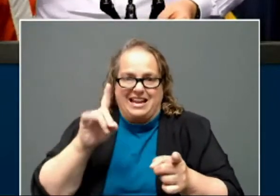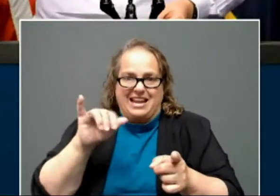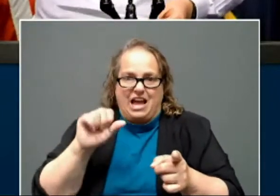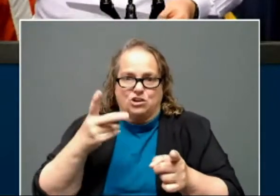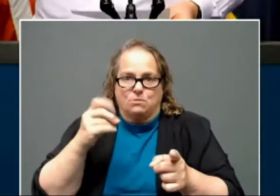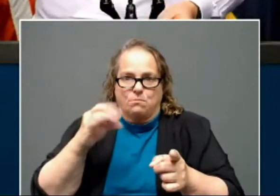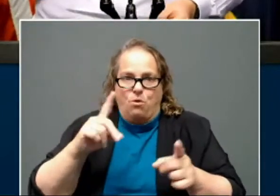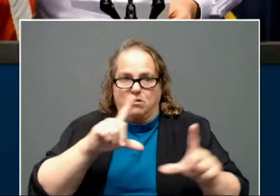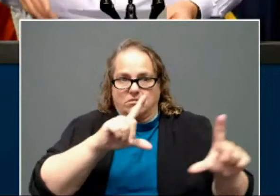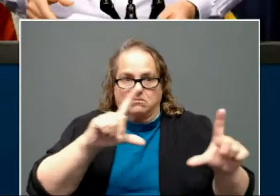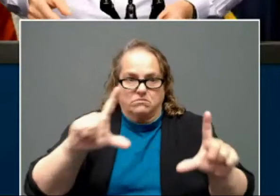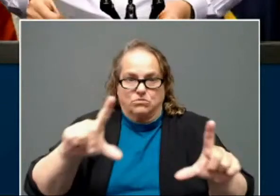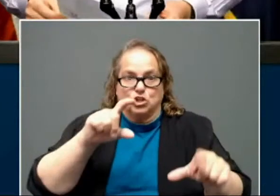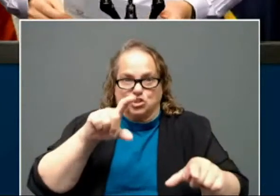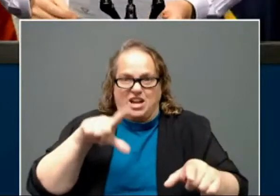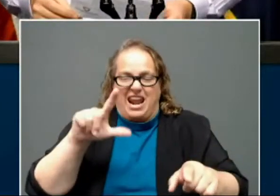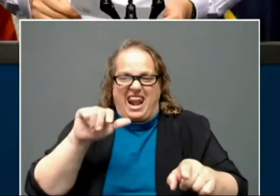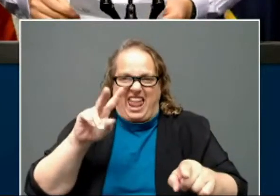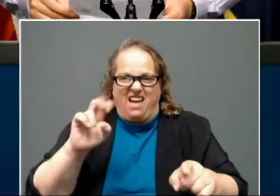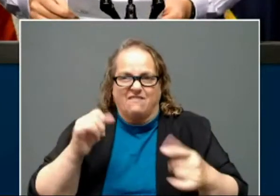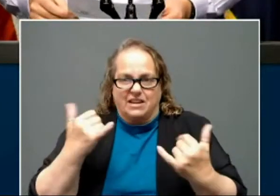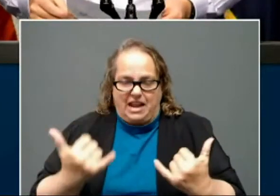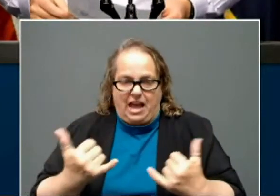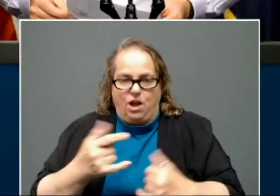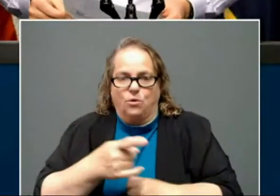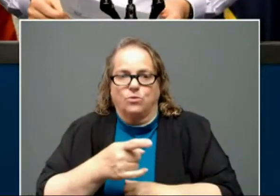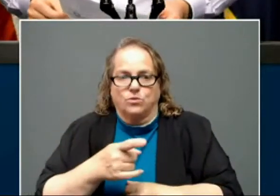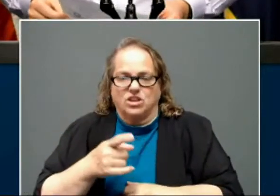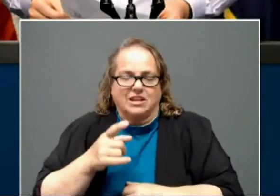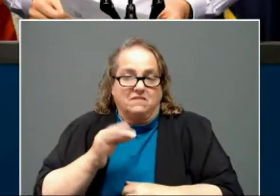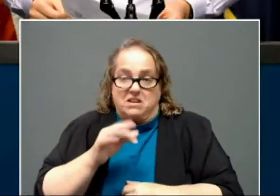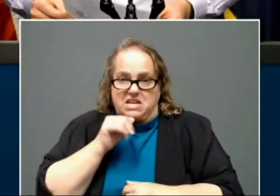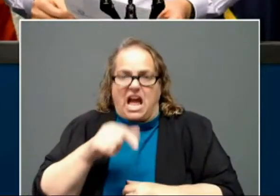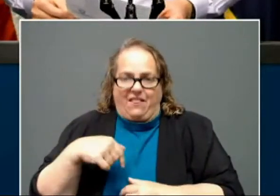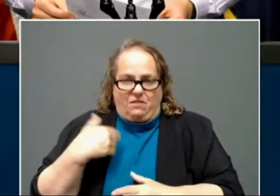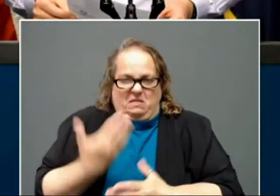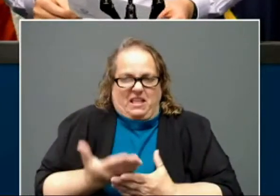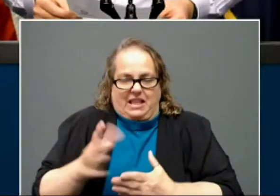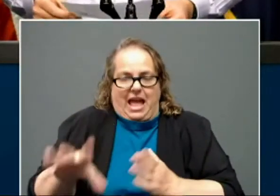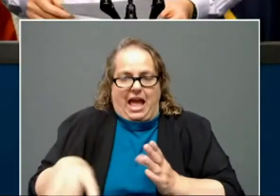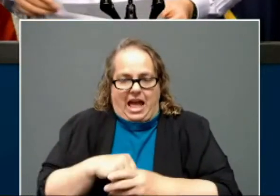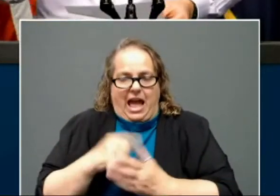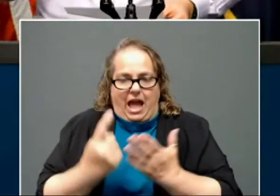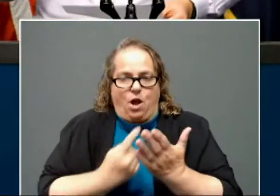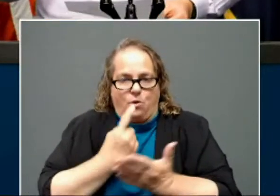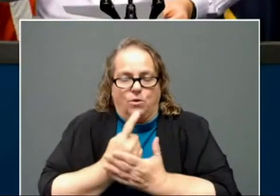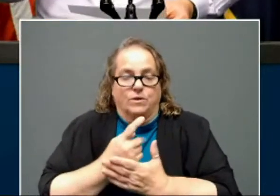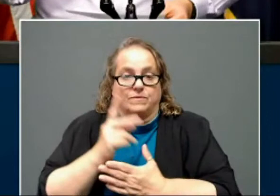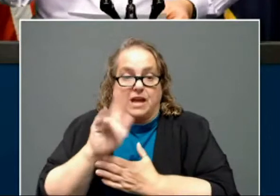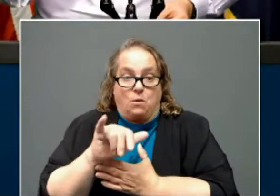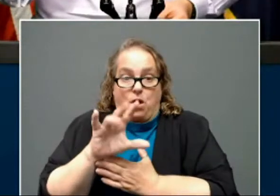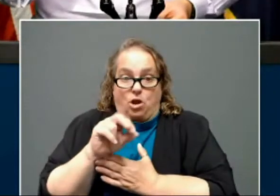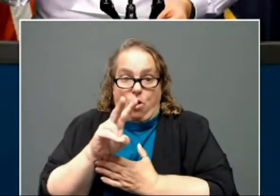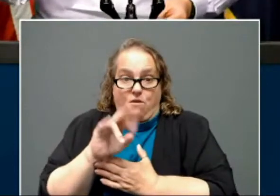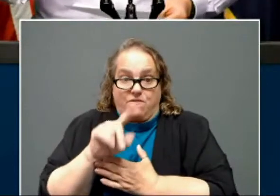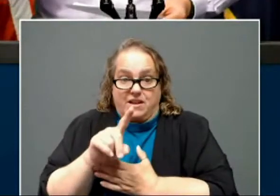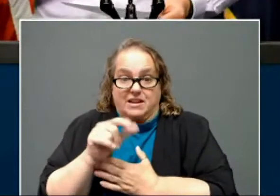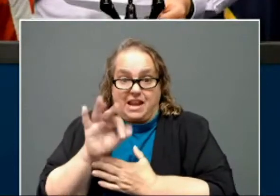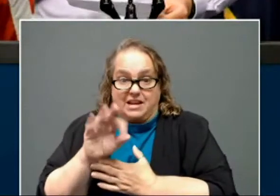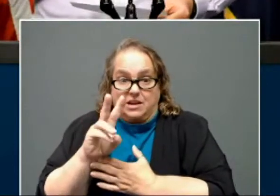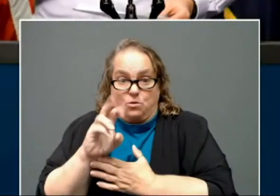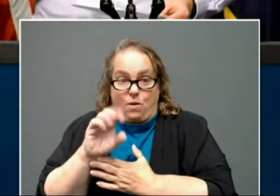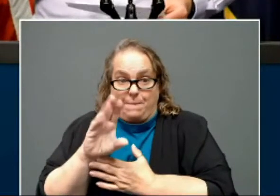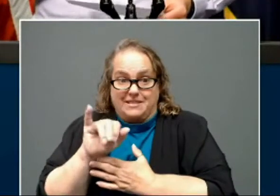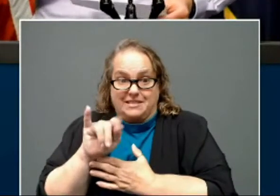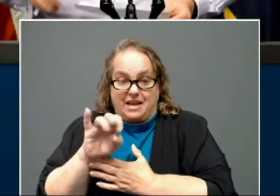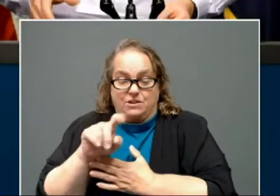now. If it will be live this hour for sure. If you go on the KY COVID-19 website and go on the vaccine tab, you'll